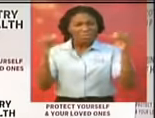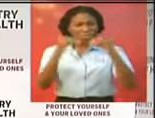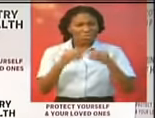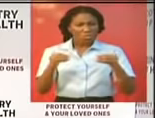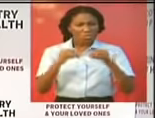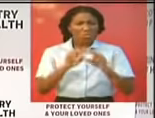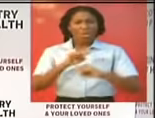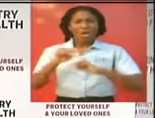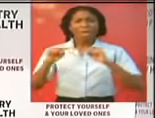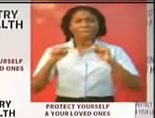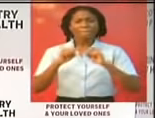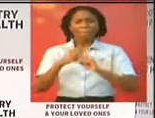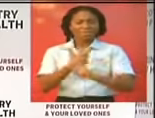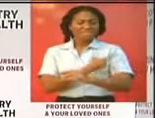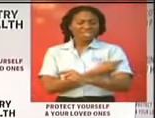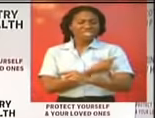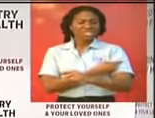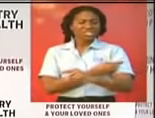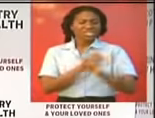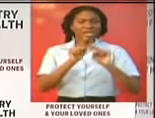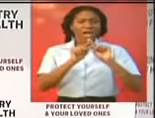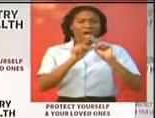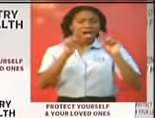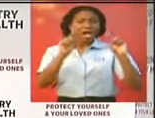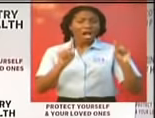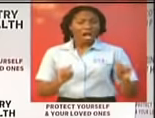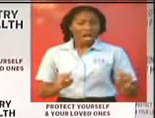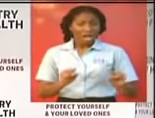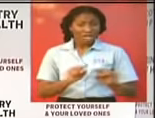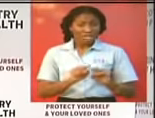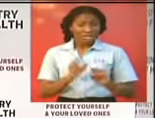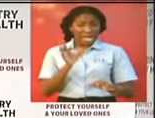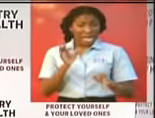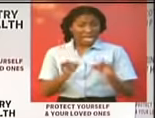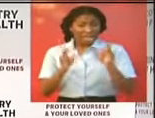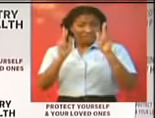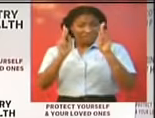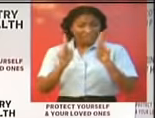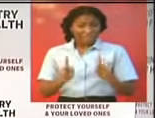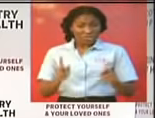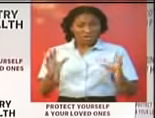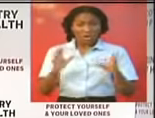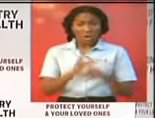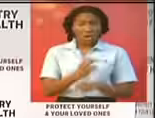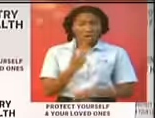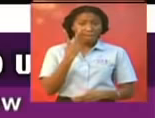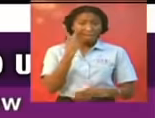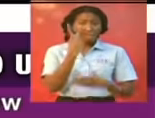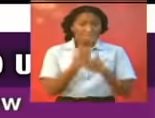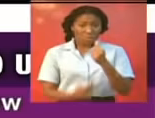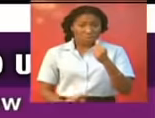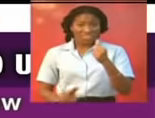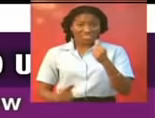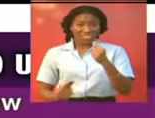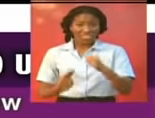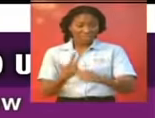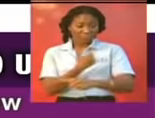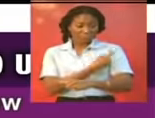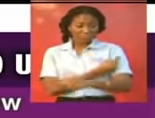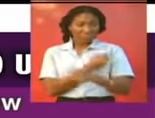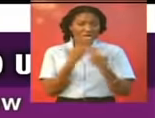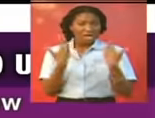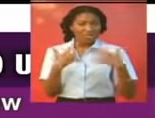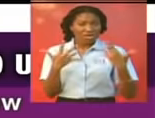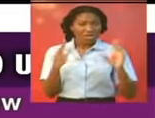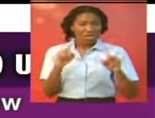card issue. If someone has had both shots at the same venue, first and second doses, but their card was